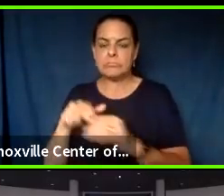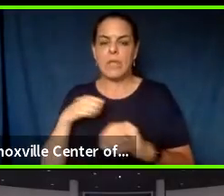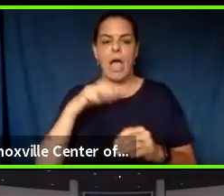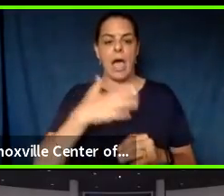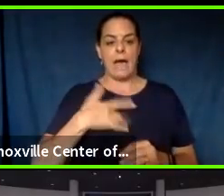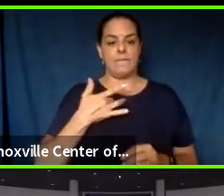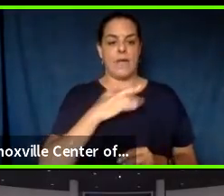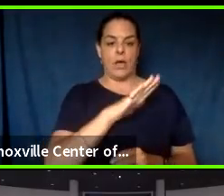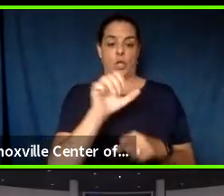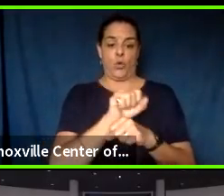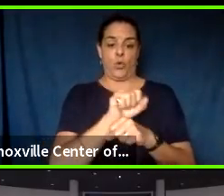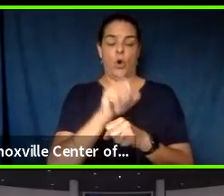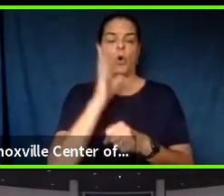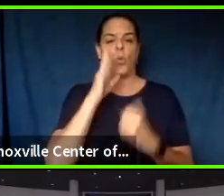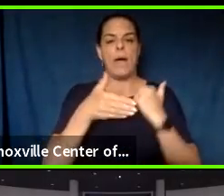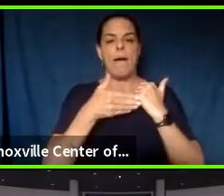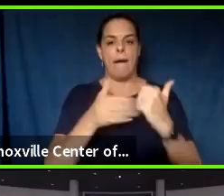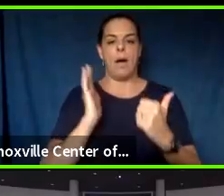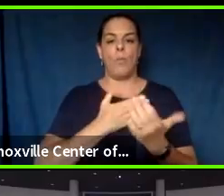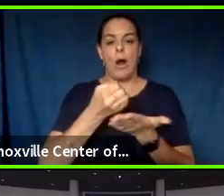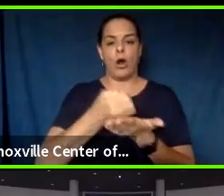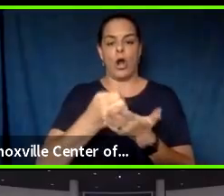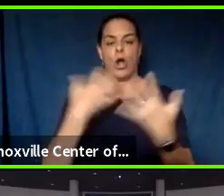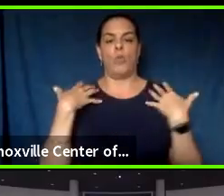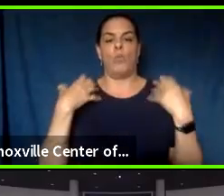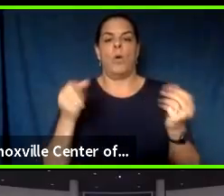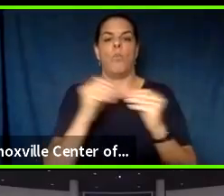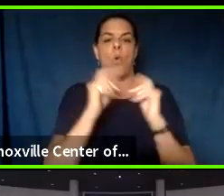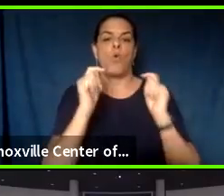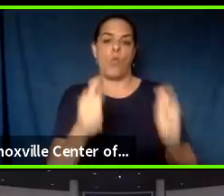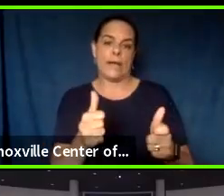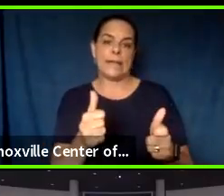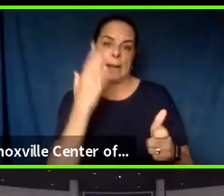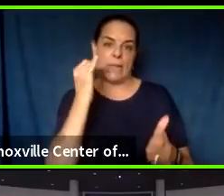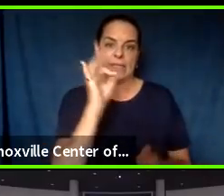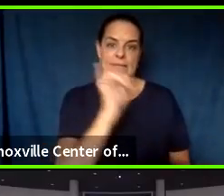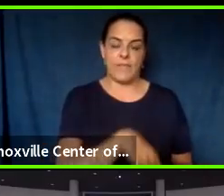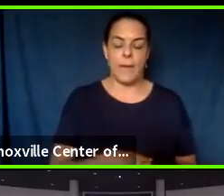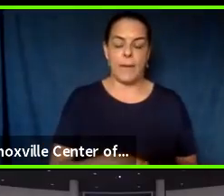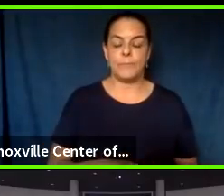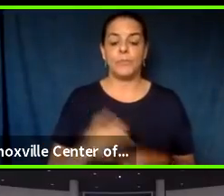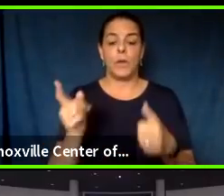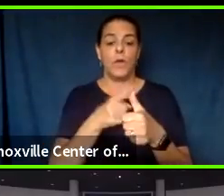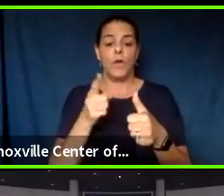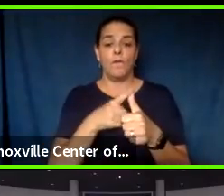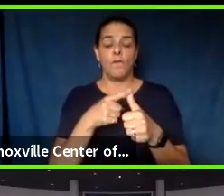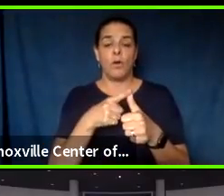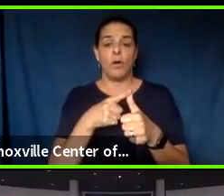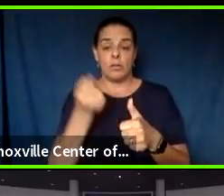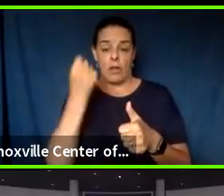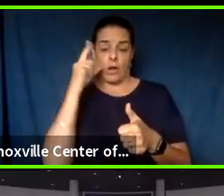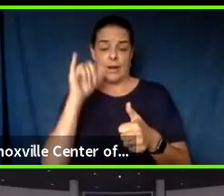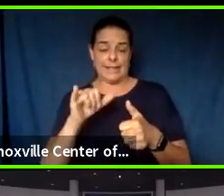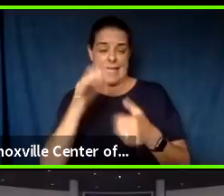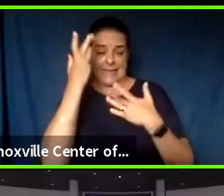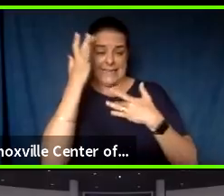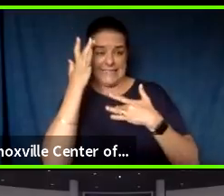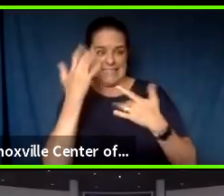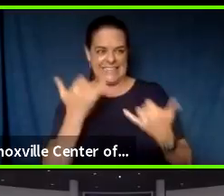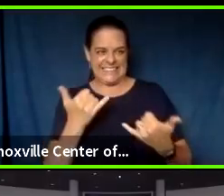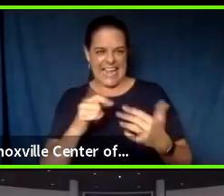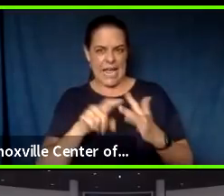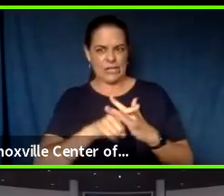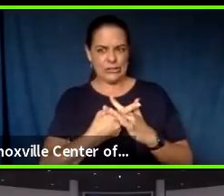to recover more quickly as a result. First, as an understanding of this disease just is continuing to